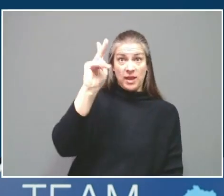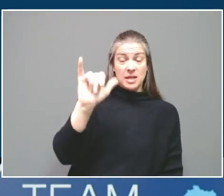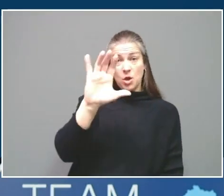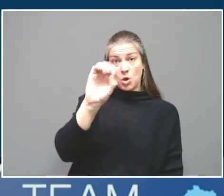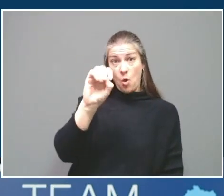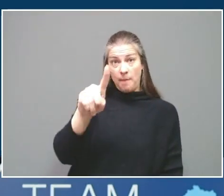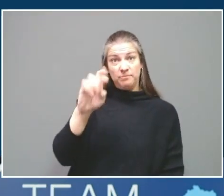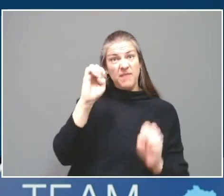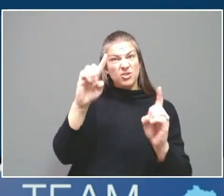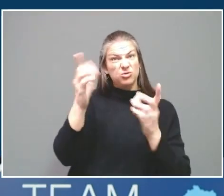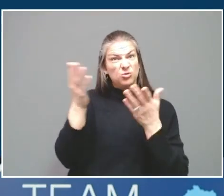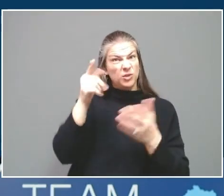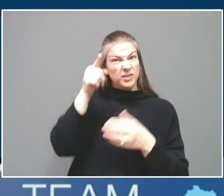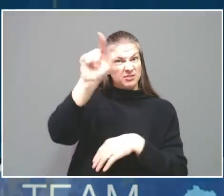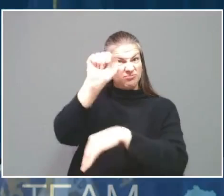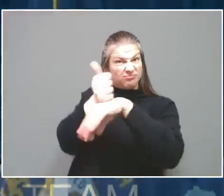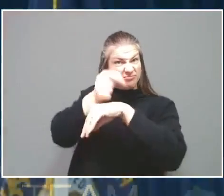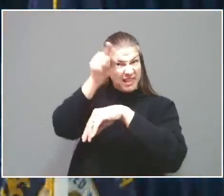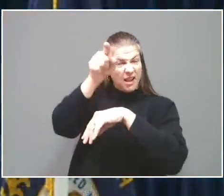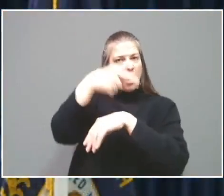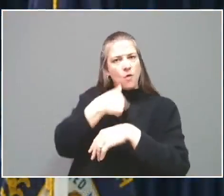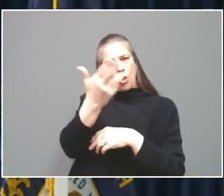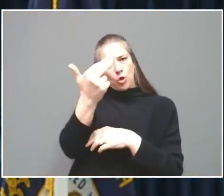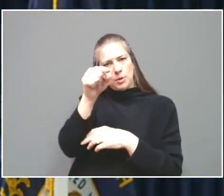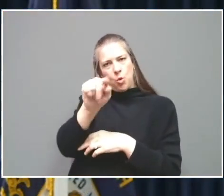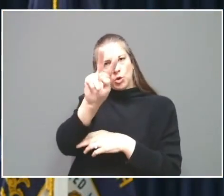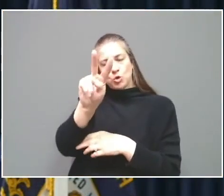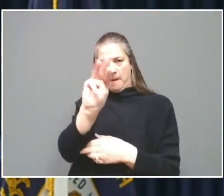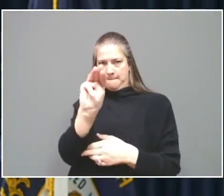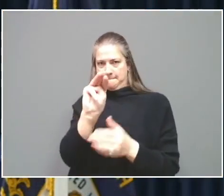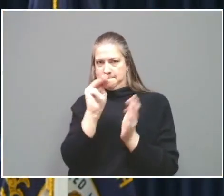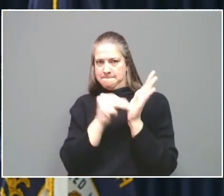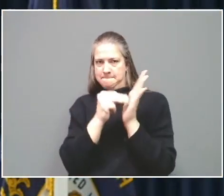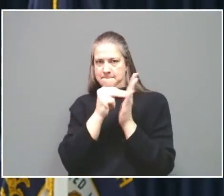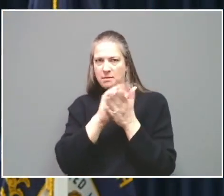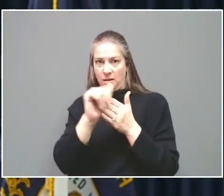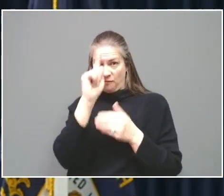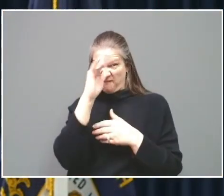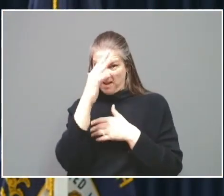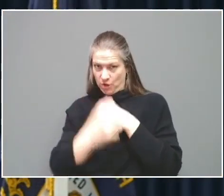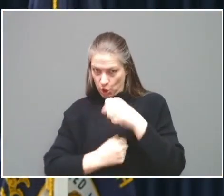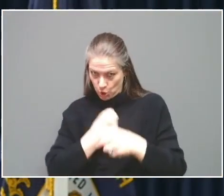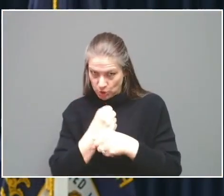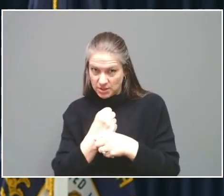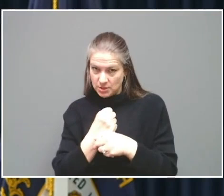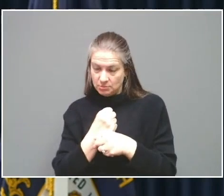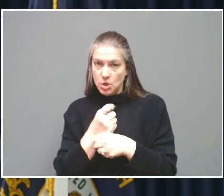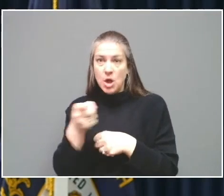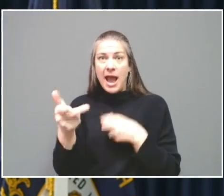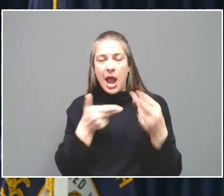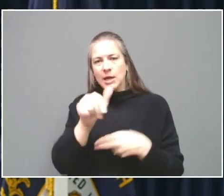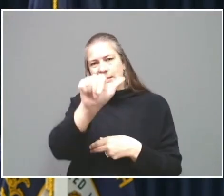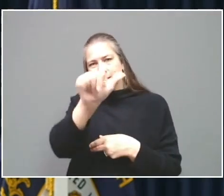Services has been awarded $13.2 million over 5 years to hire 10 new mental health providers in year